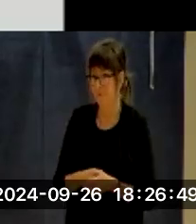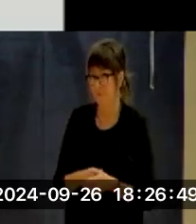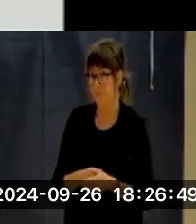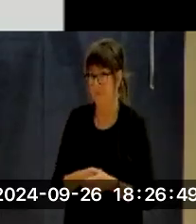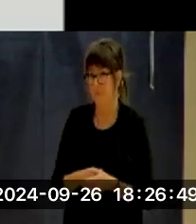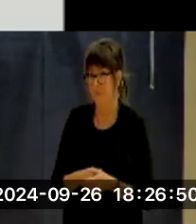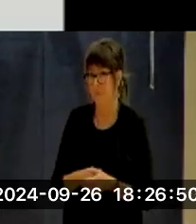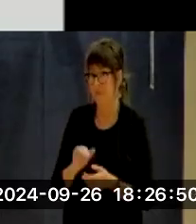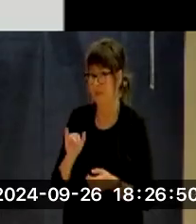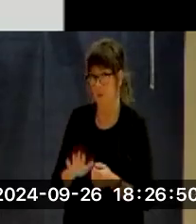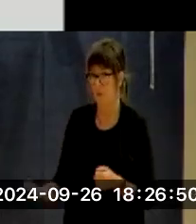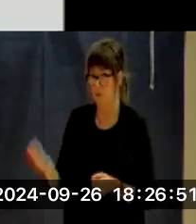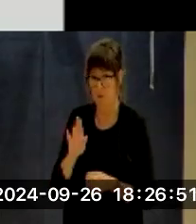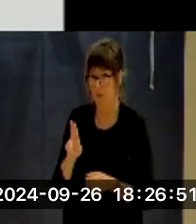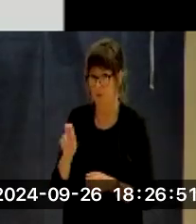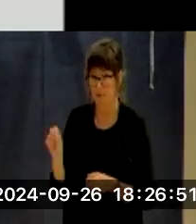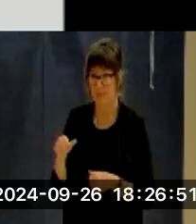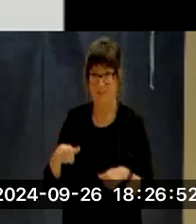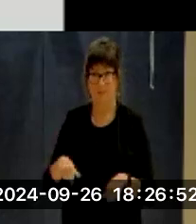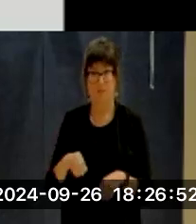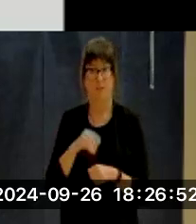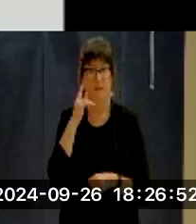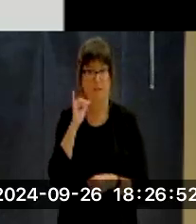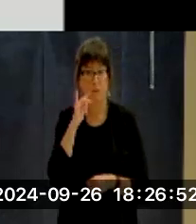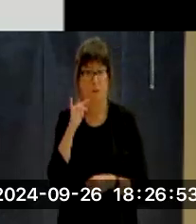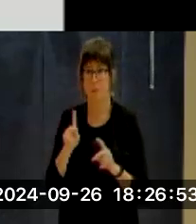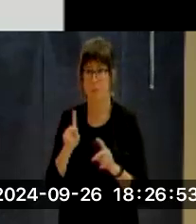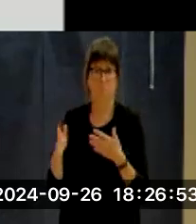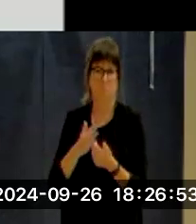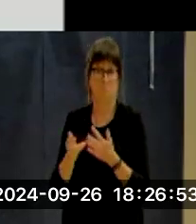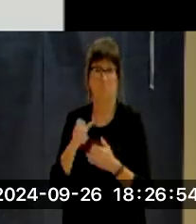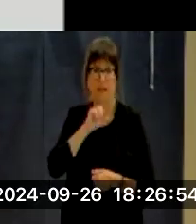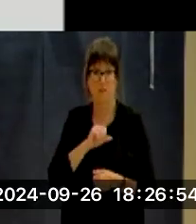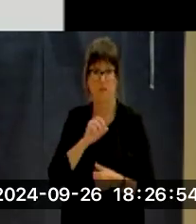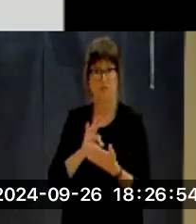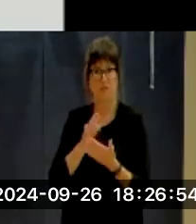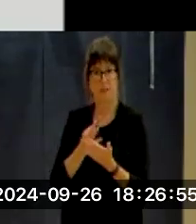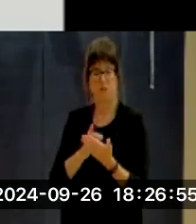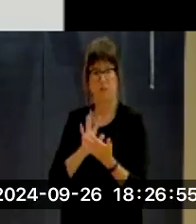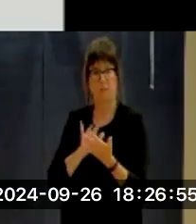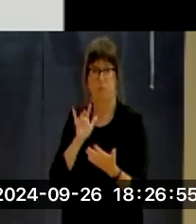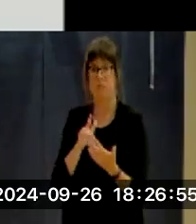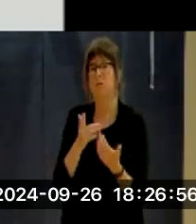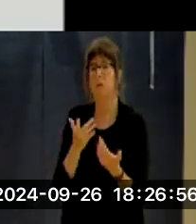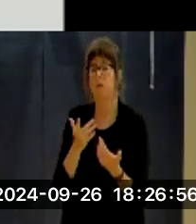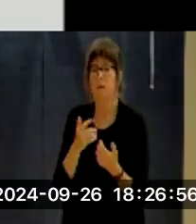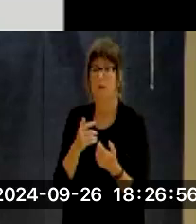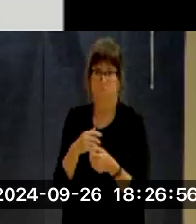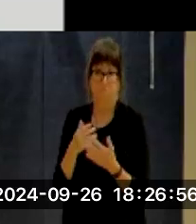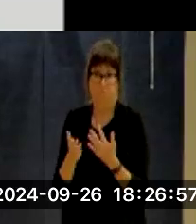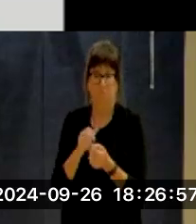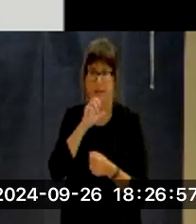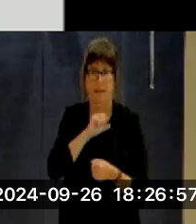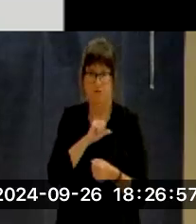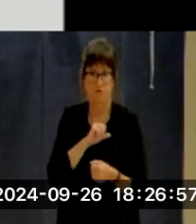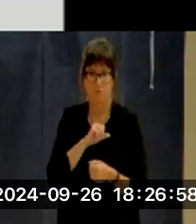Again, that's national. Here in California, people of any age who are financially abused, among people of any age who are financially